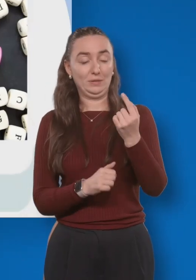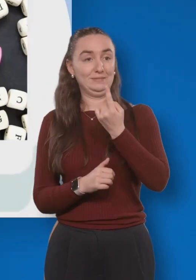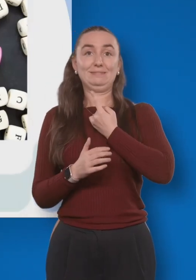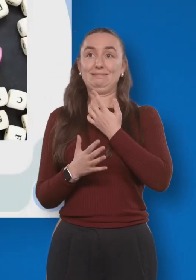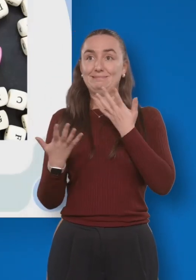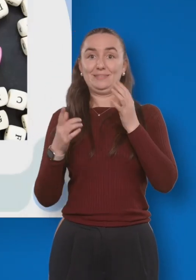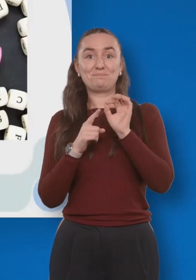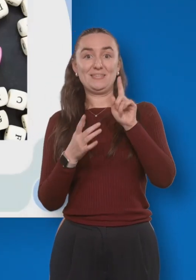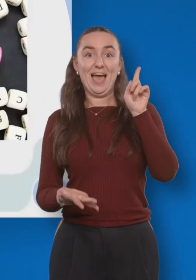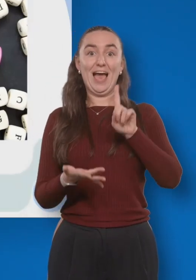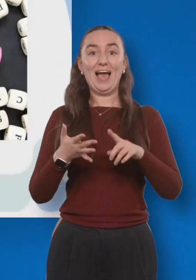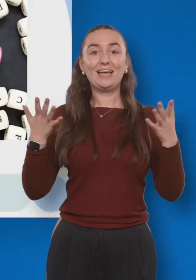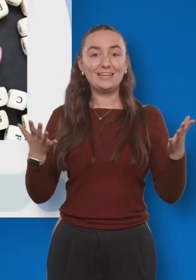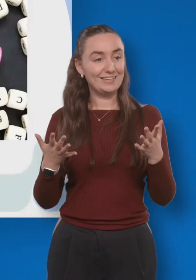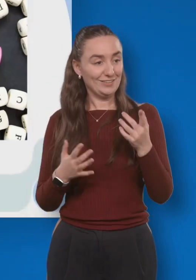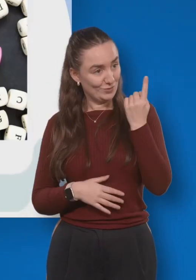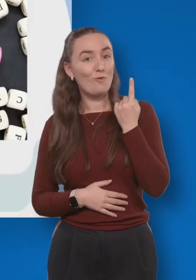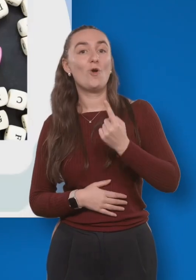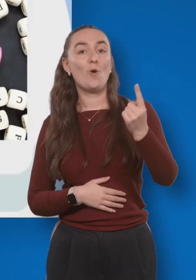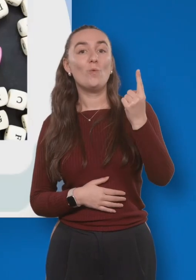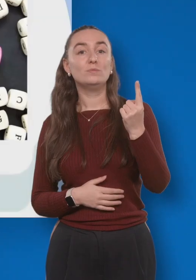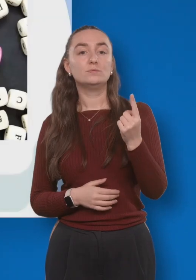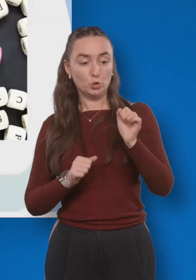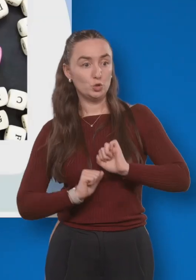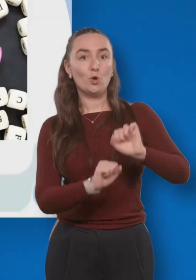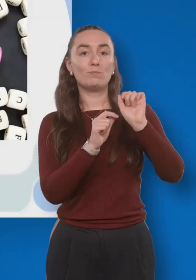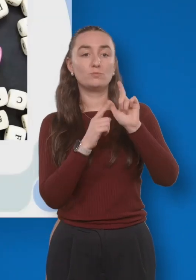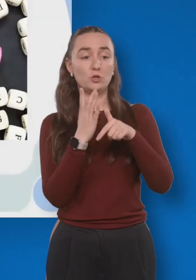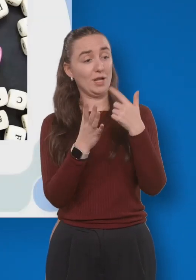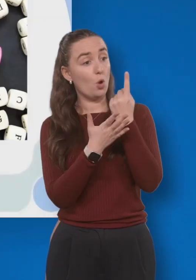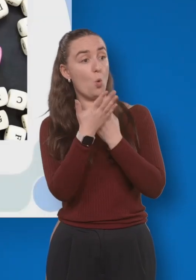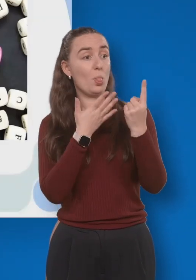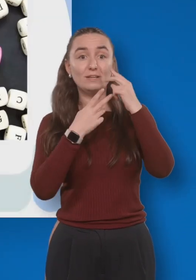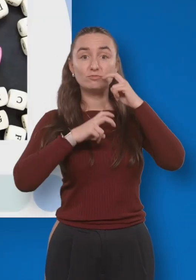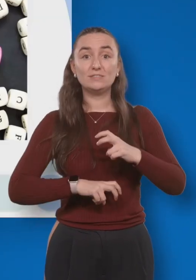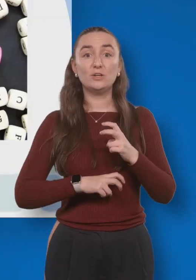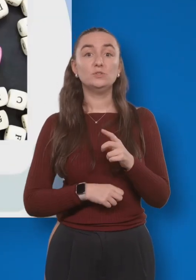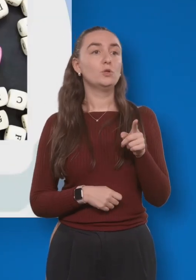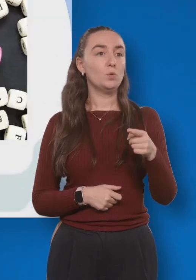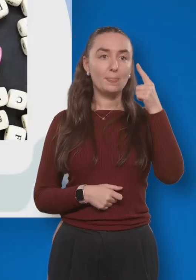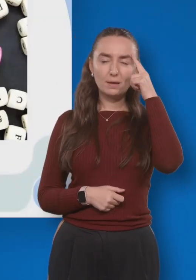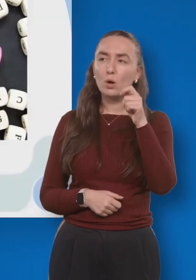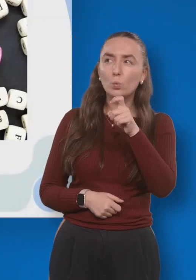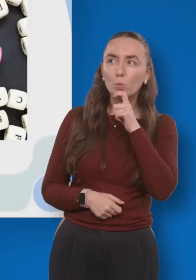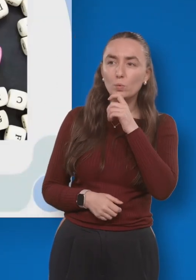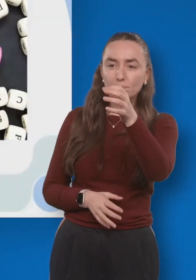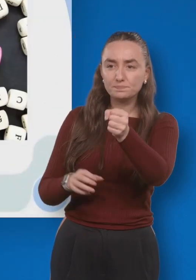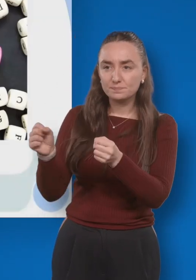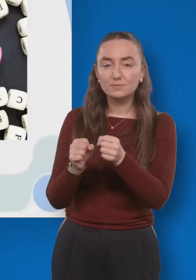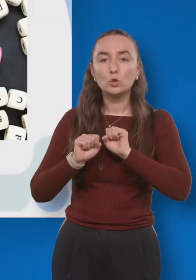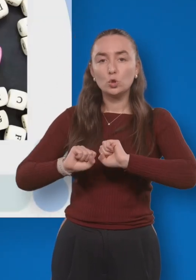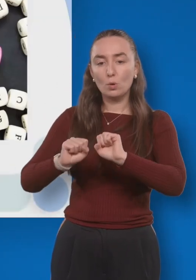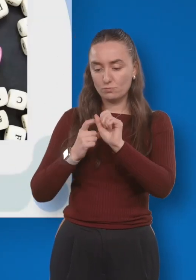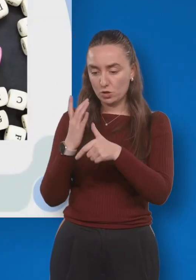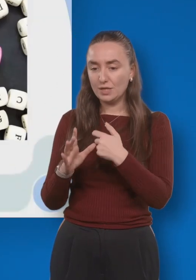about your project. And even if you're going to be the only, lone researcher, you're still thinking about who you're recruiting into your